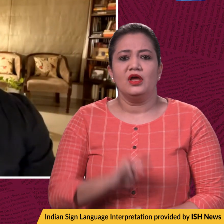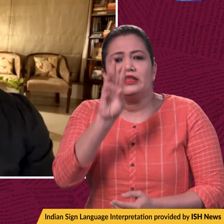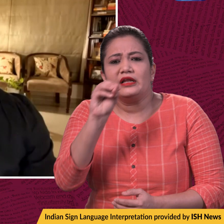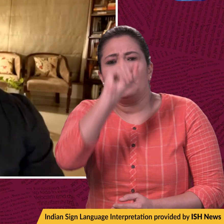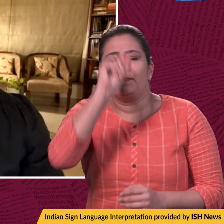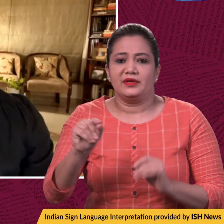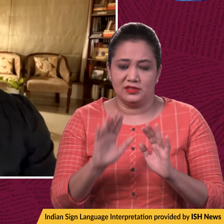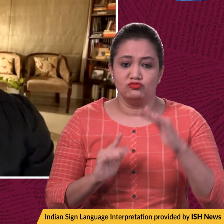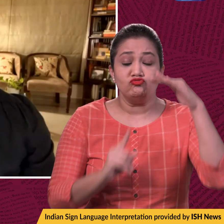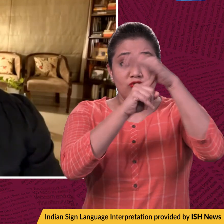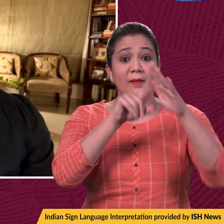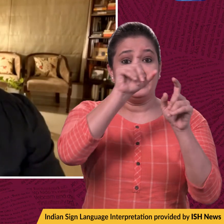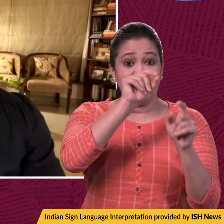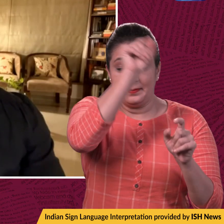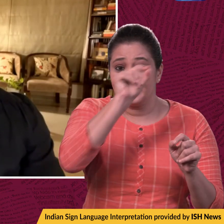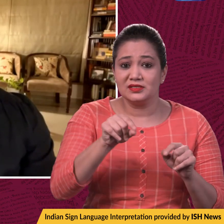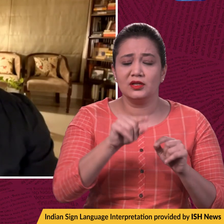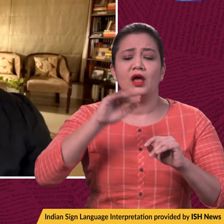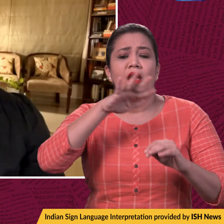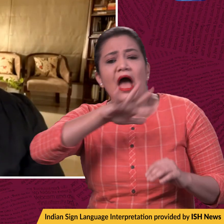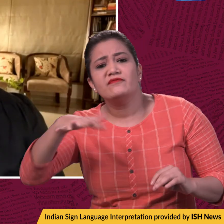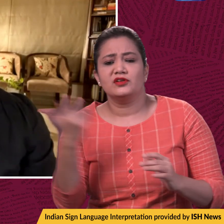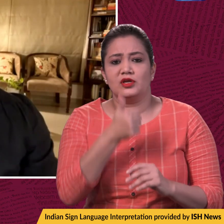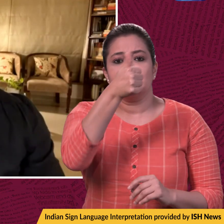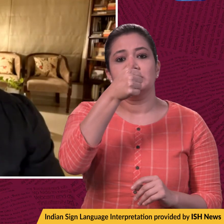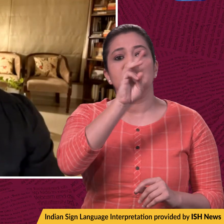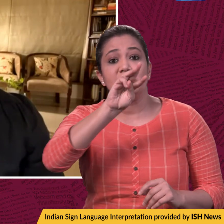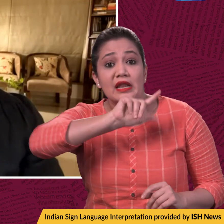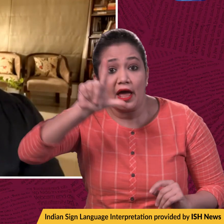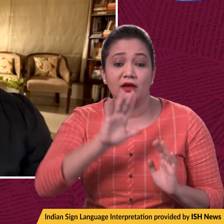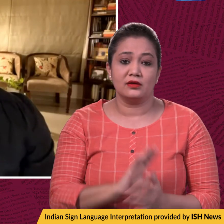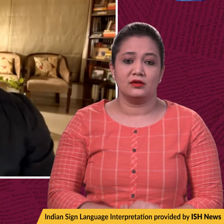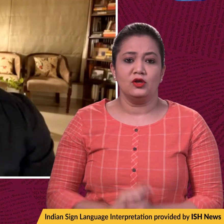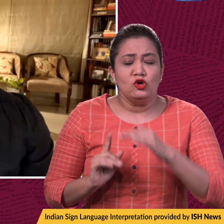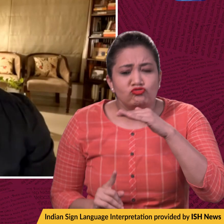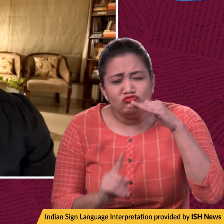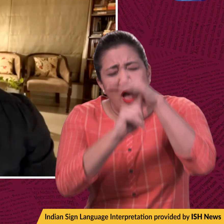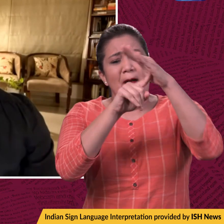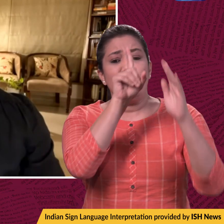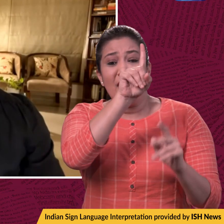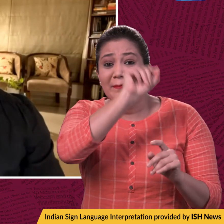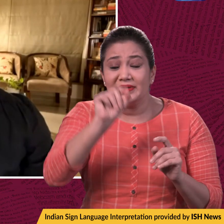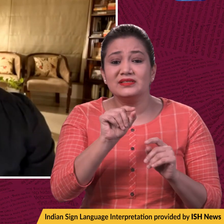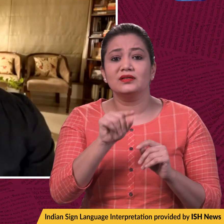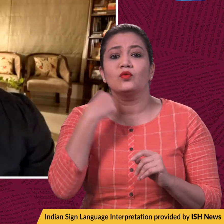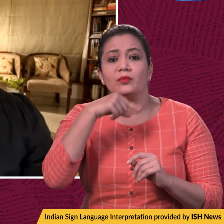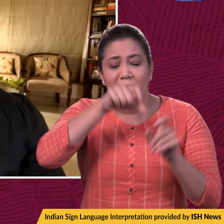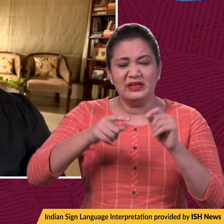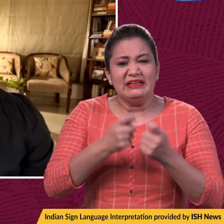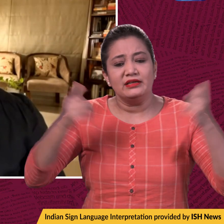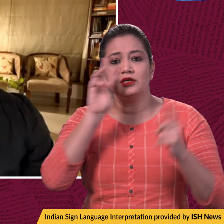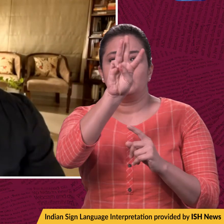30% of the national income. The top 10% income is 63 lakh rupees. And the top 1% has an income